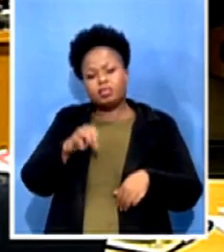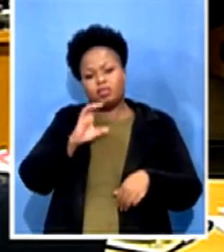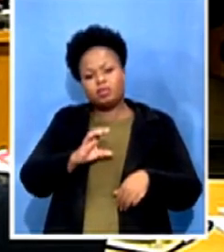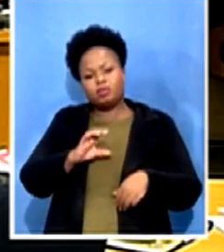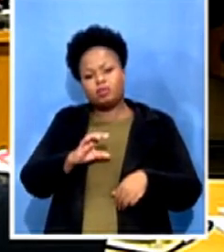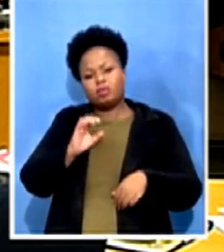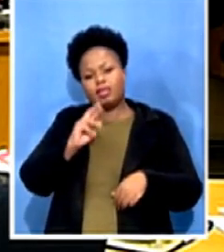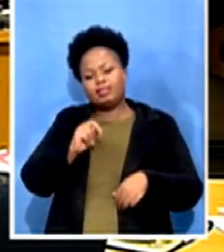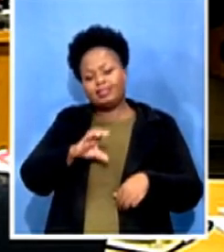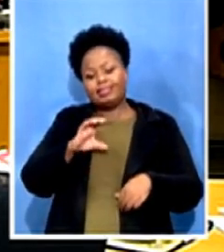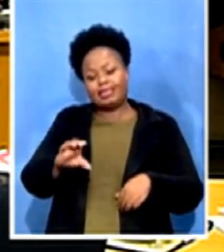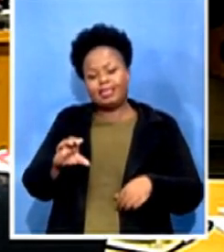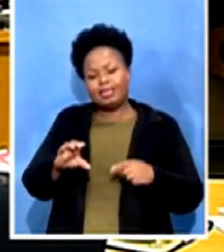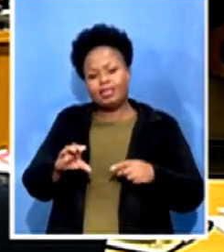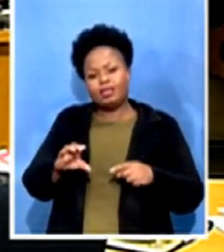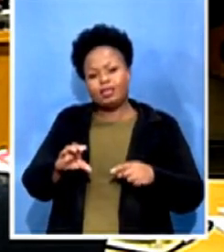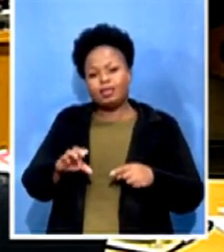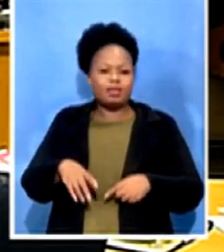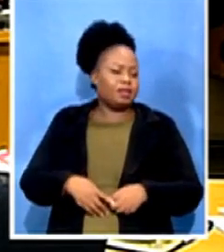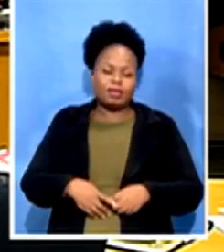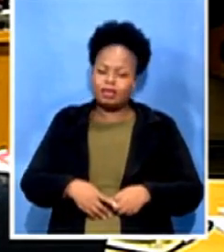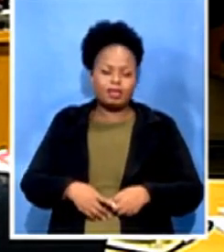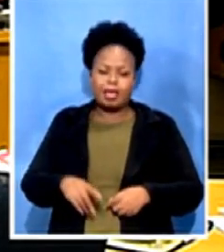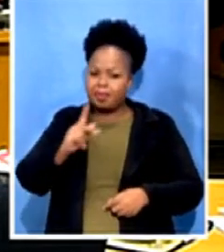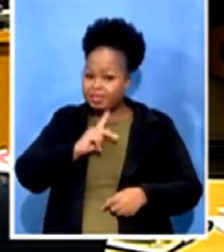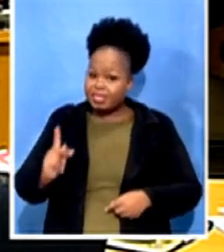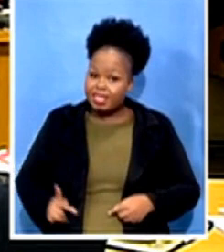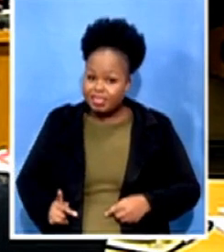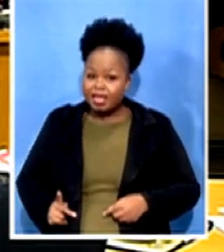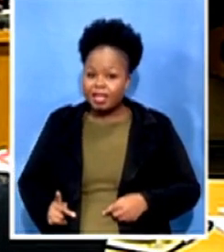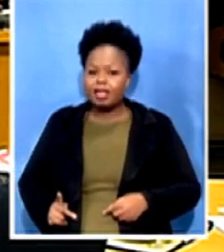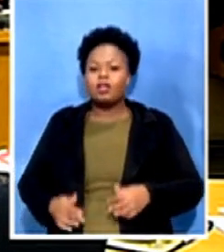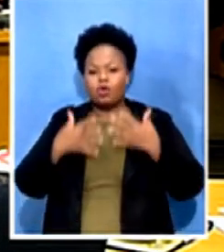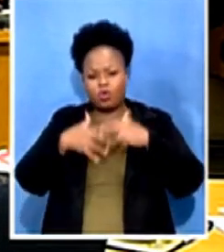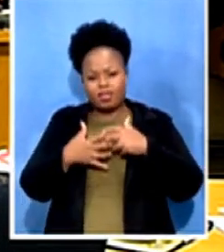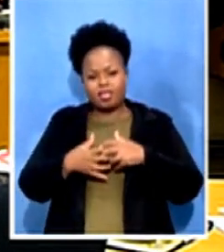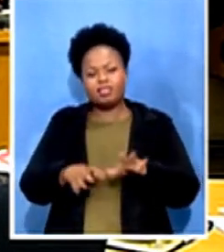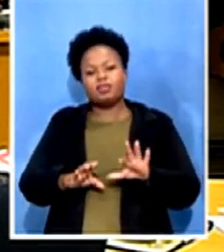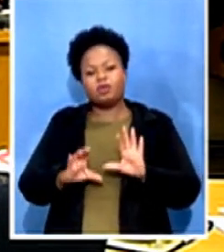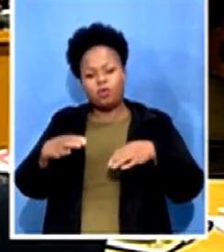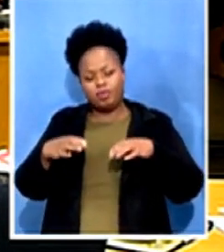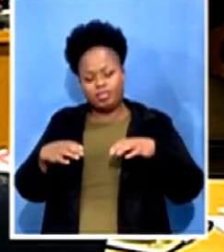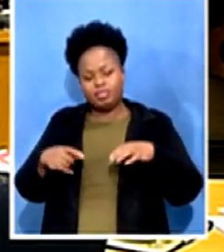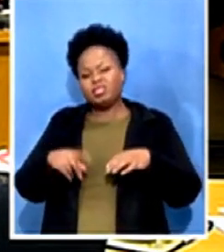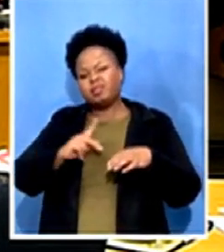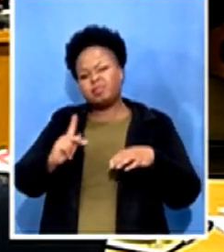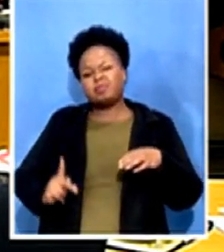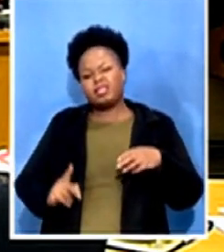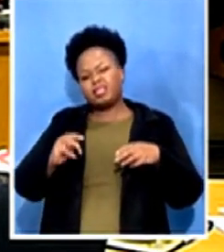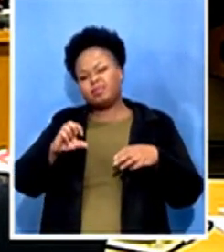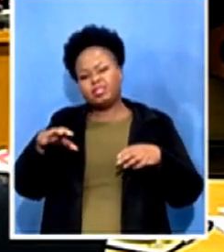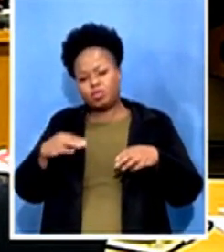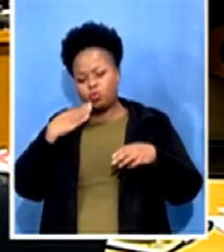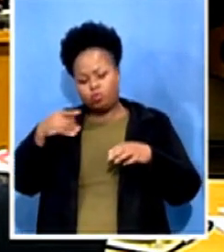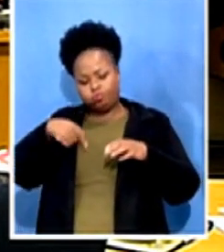it's presidential coordinating committee, which has got premiers and MECs. It's very, very important that that level of